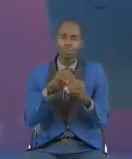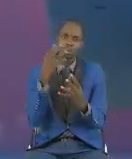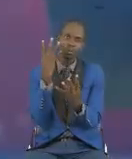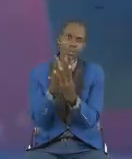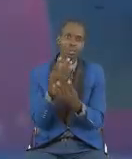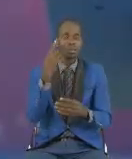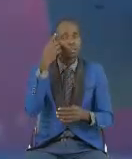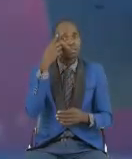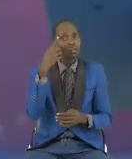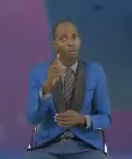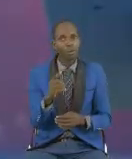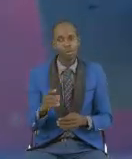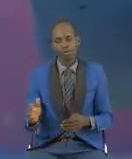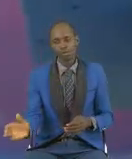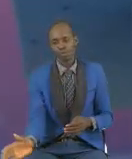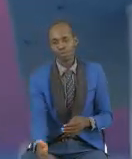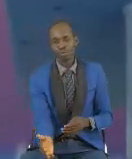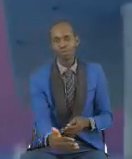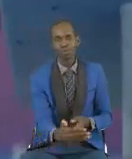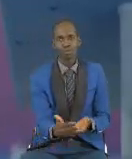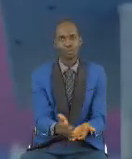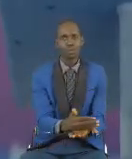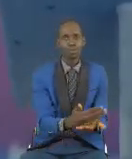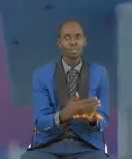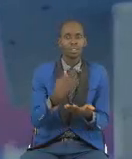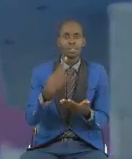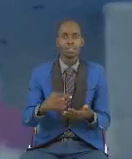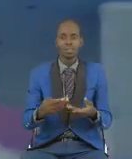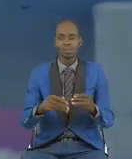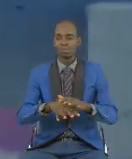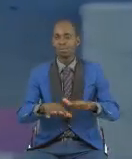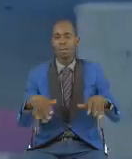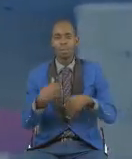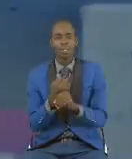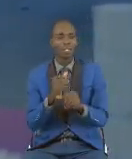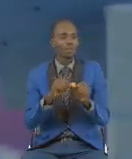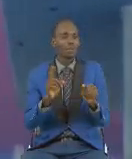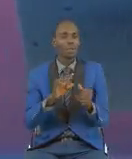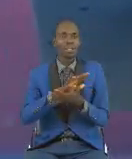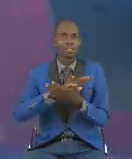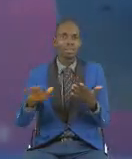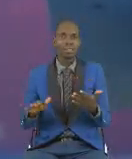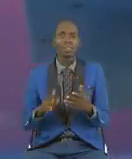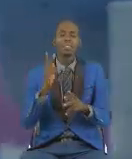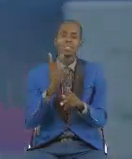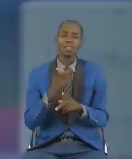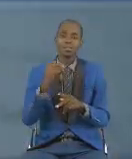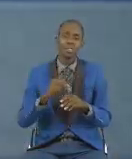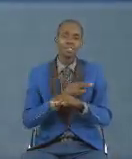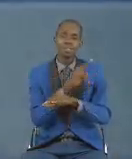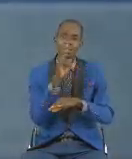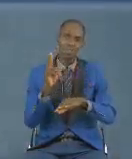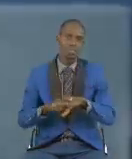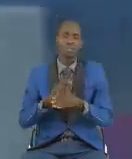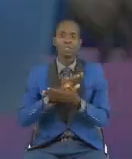for sweeping the floor and making the environment cleaner, keep the nation clean. Nobody is going to put you